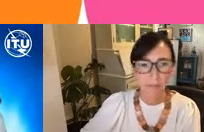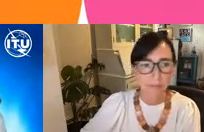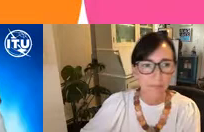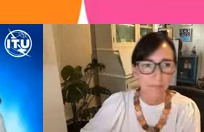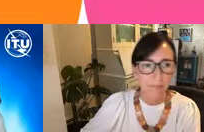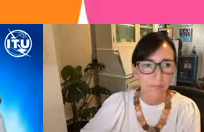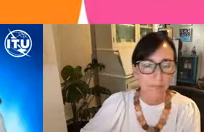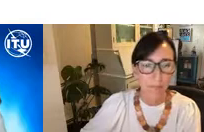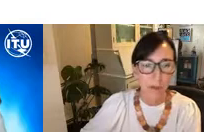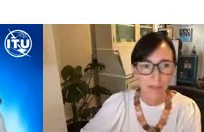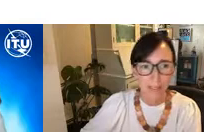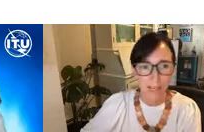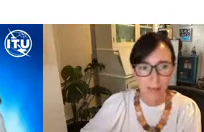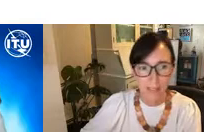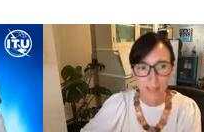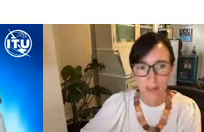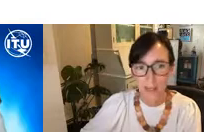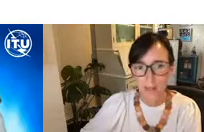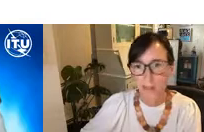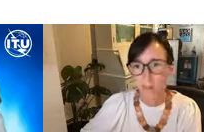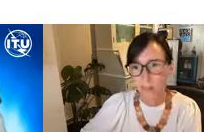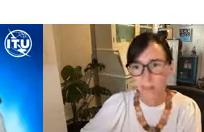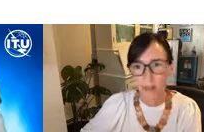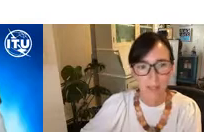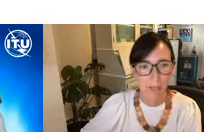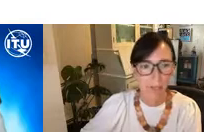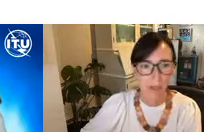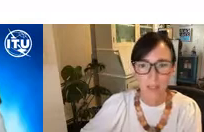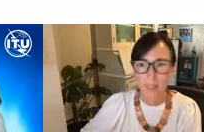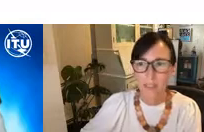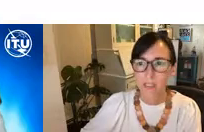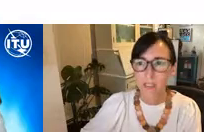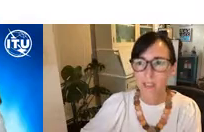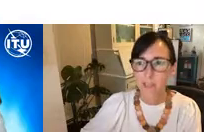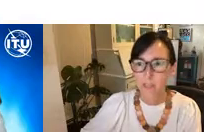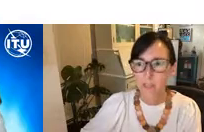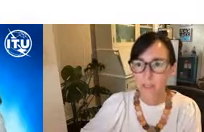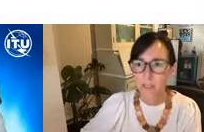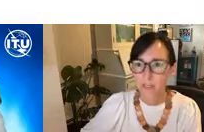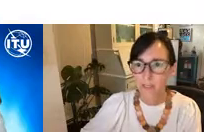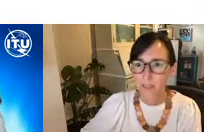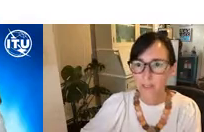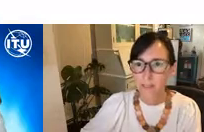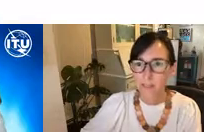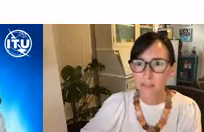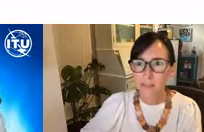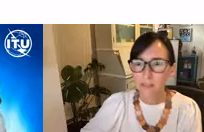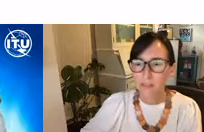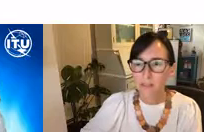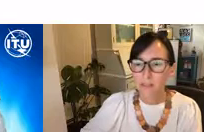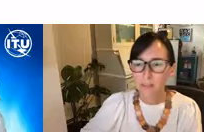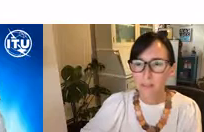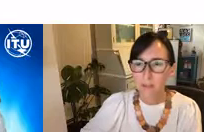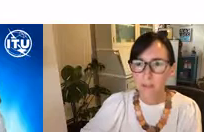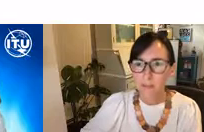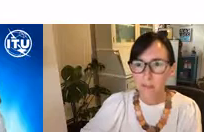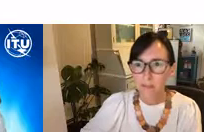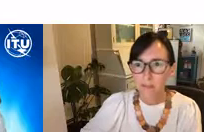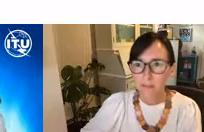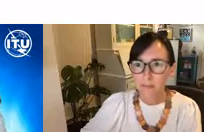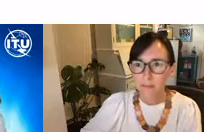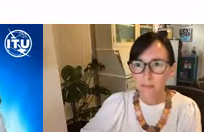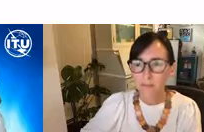framework. The policy outlines the high-level commitment of the UN to disability inclusion. So you can